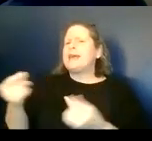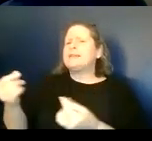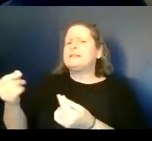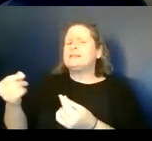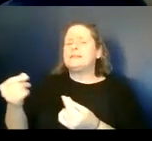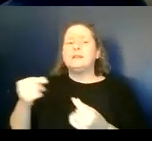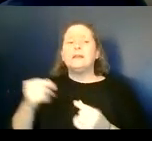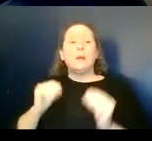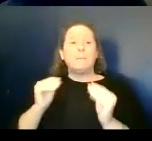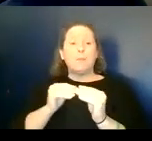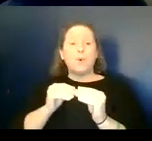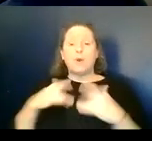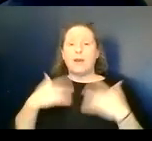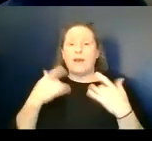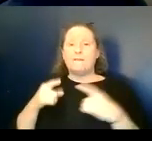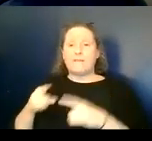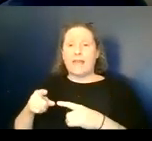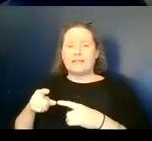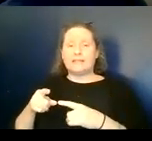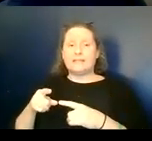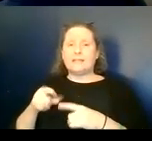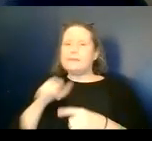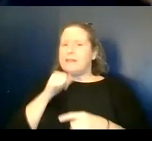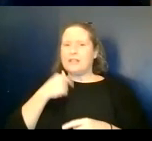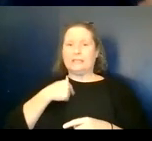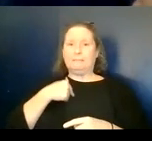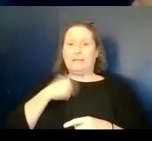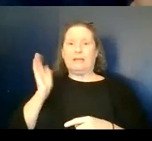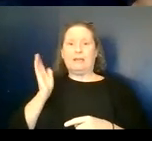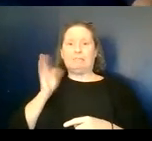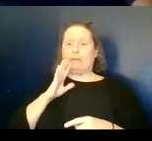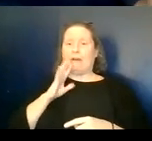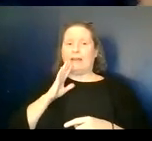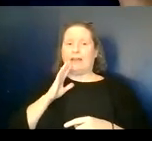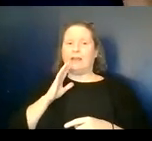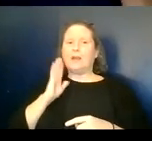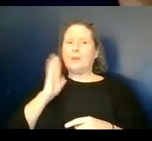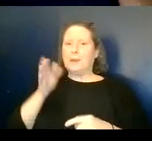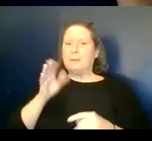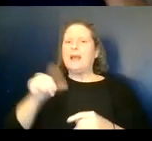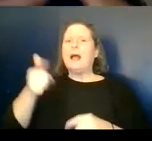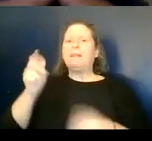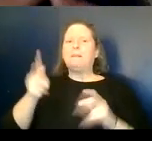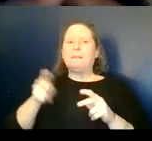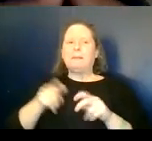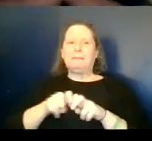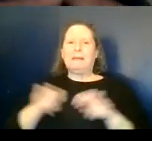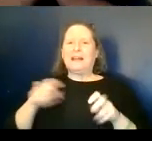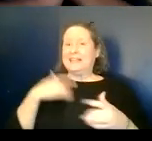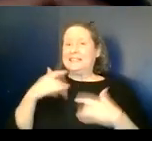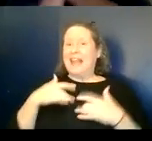less kind of me talking. I'm not going to be talking much at all, which is exciting. So we've got a